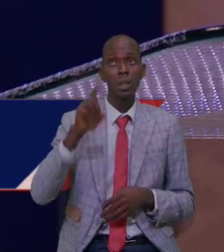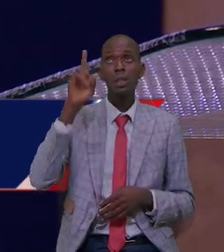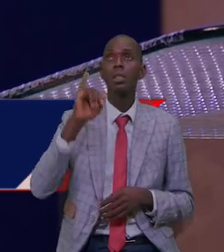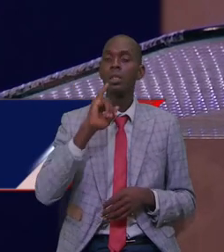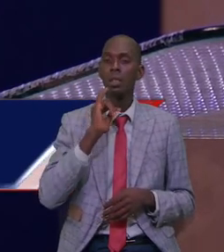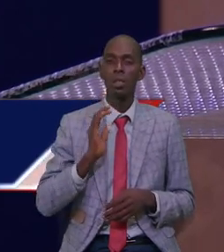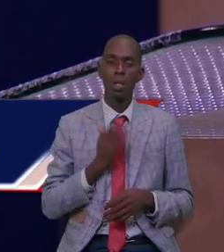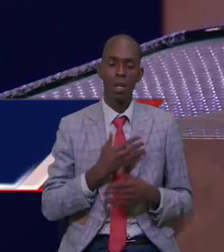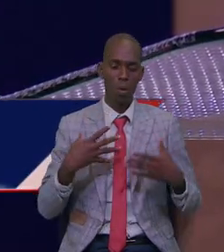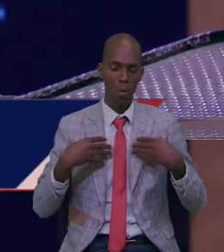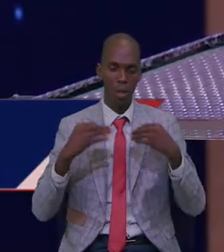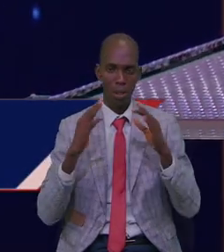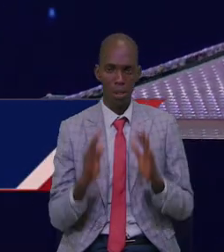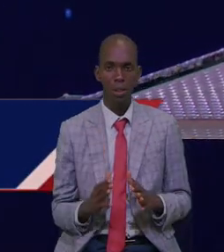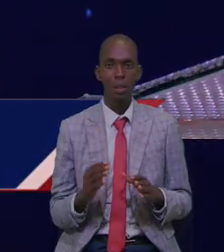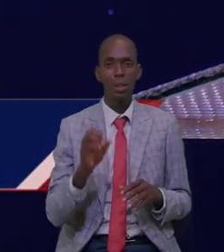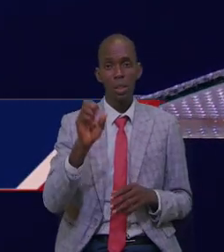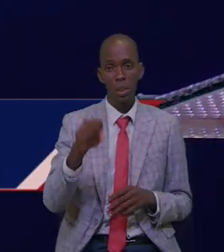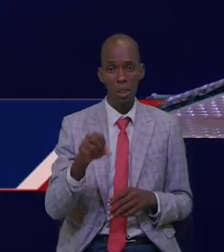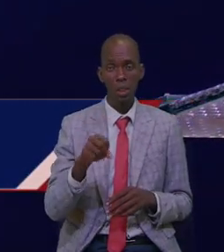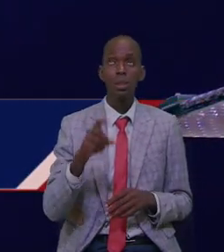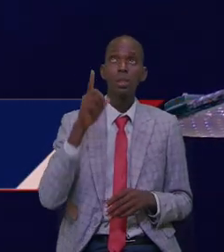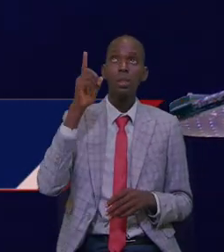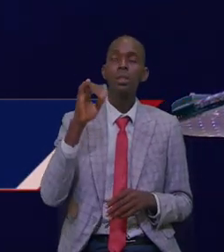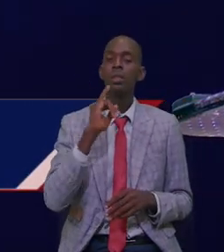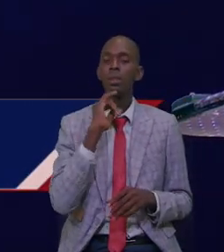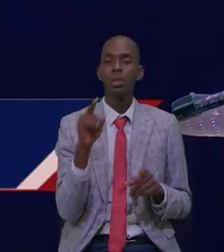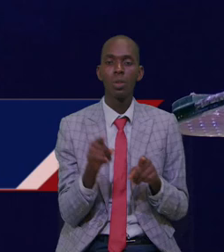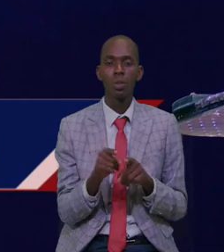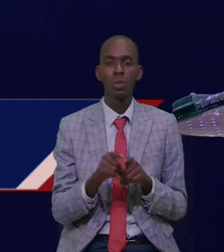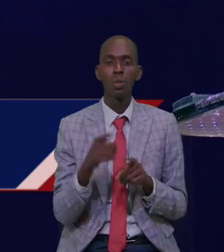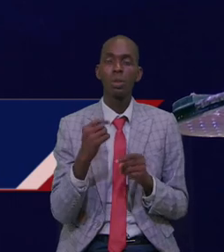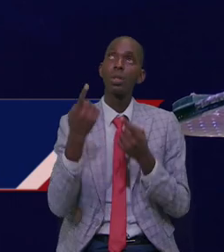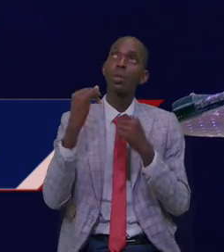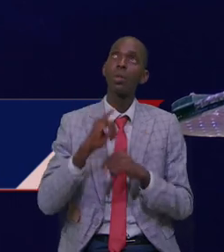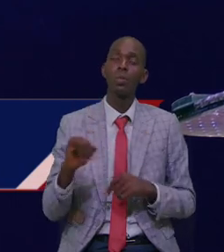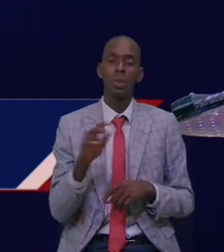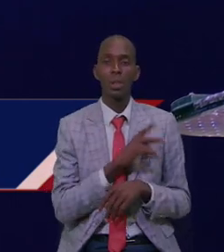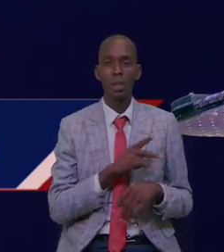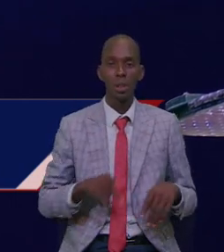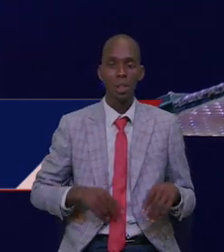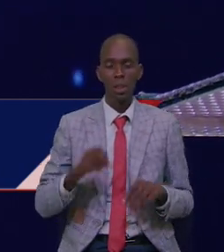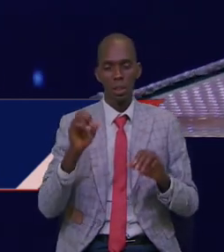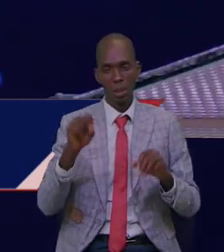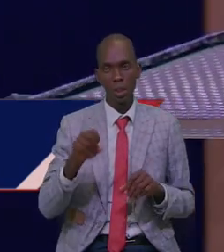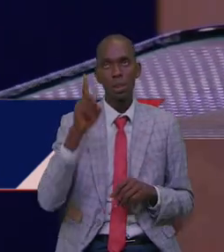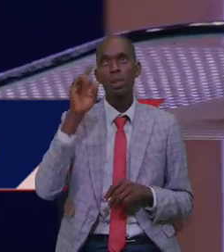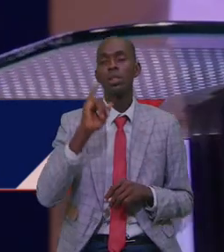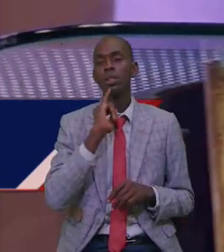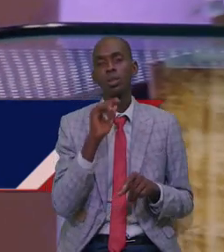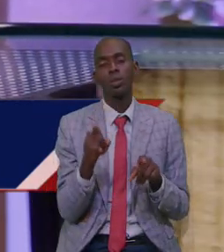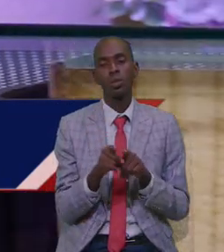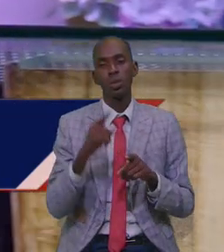healer. Yet, he's also the coming King, and he is the judge, because the